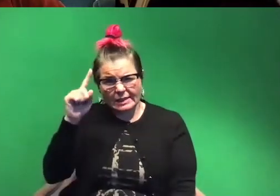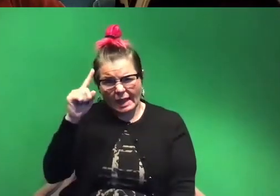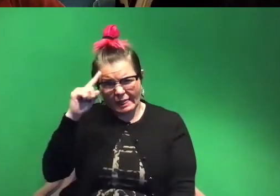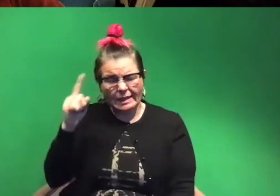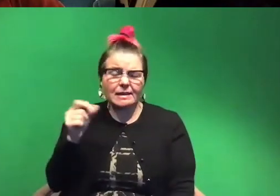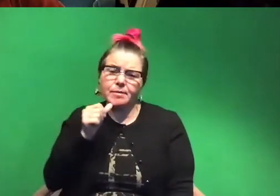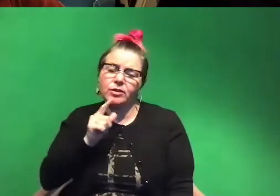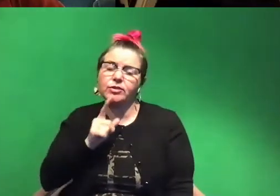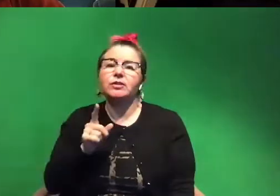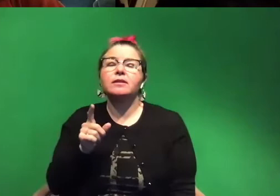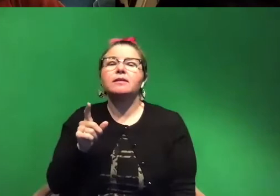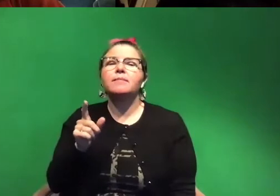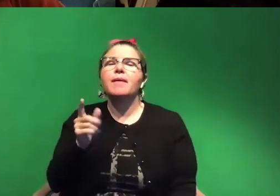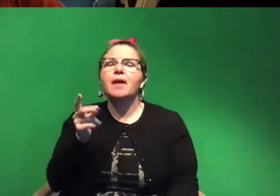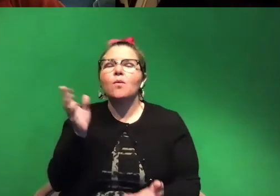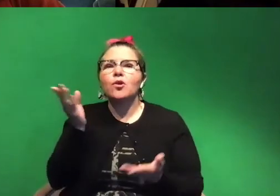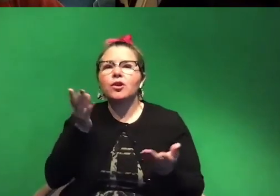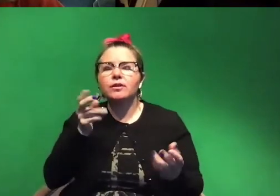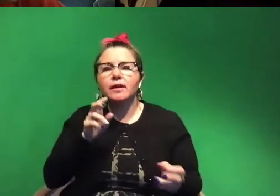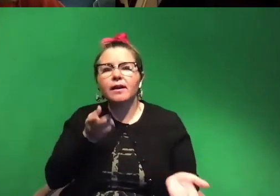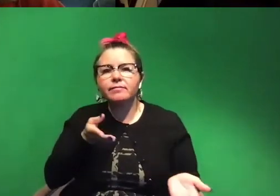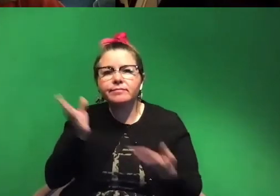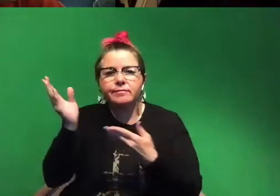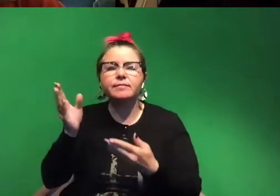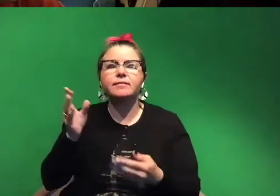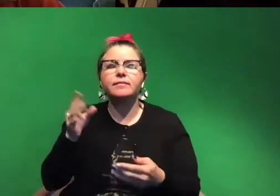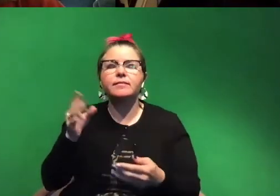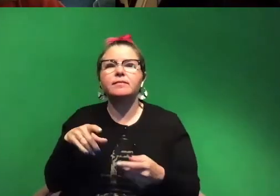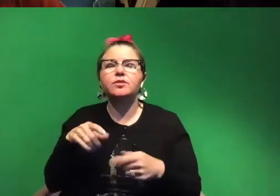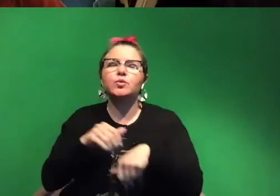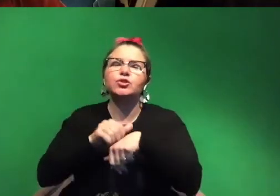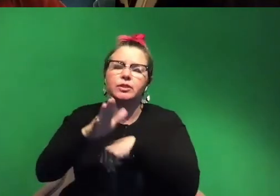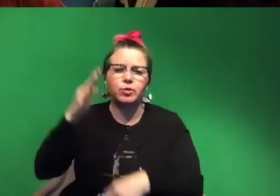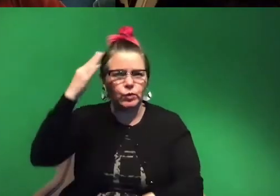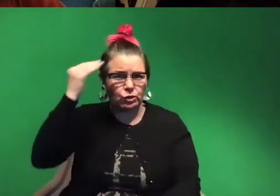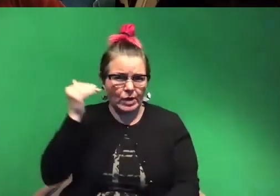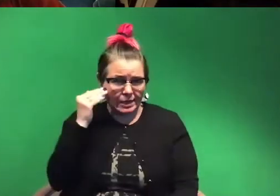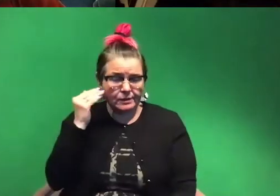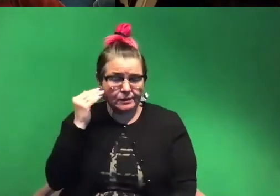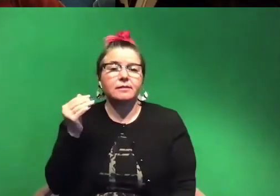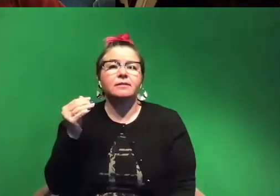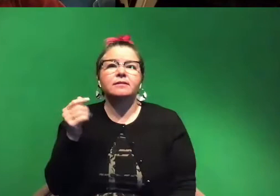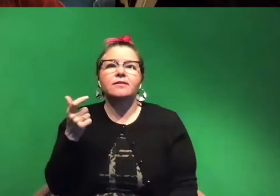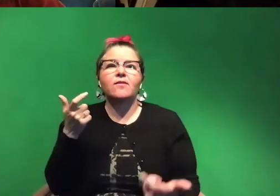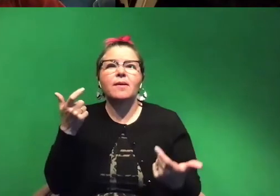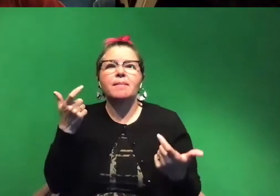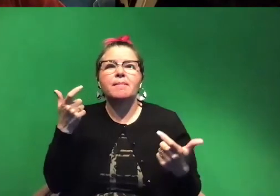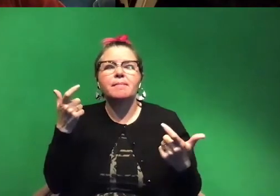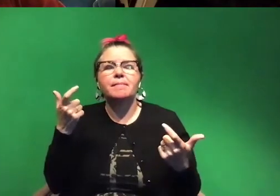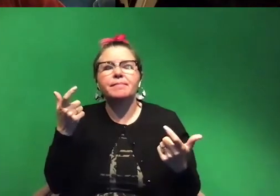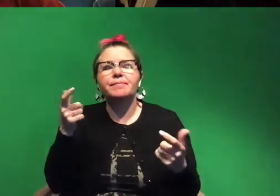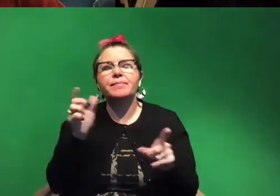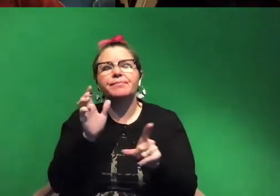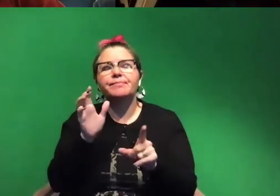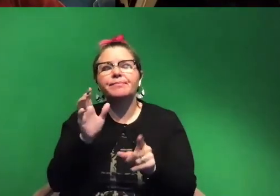sure, but they were transporting it, actually the ship over to Korea. So there's a huge market for hagfish meat and